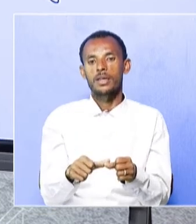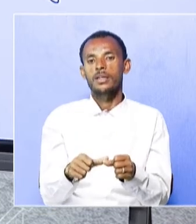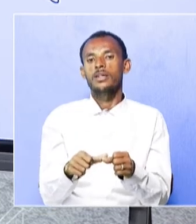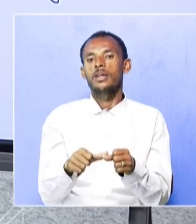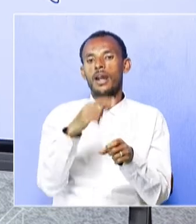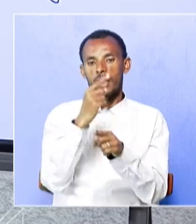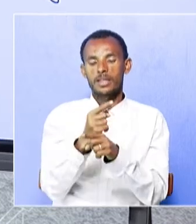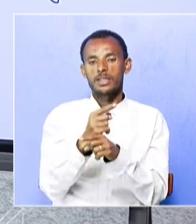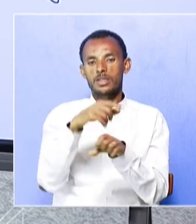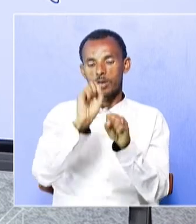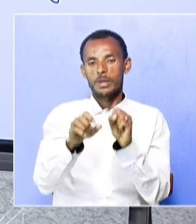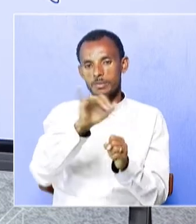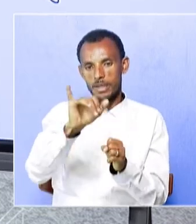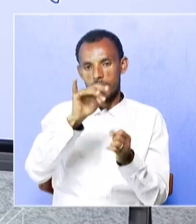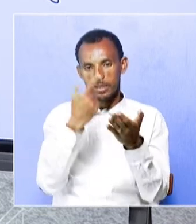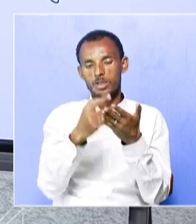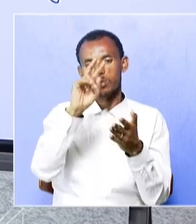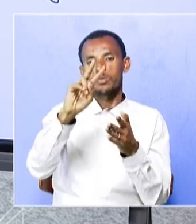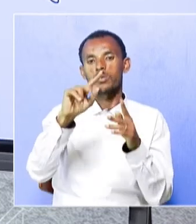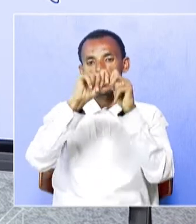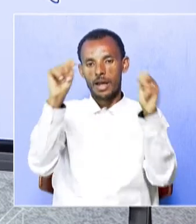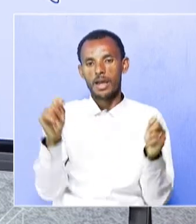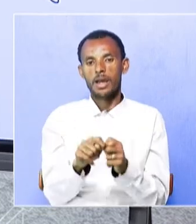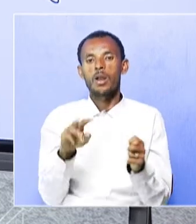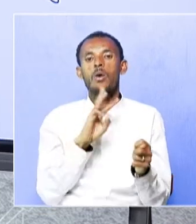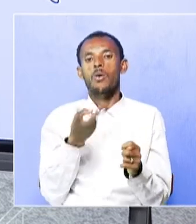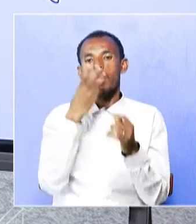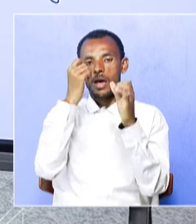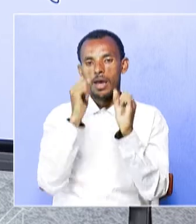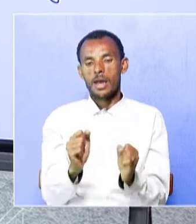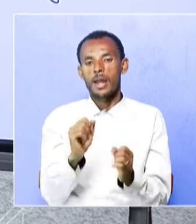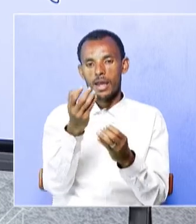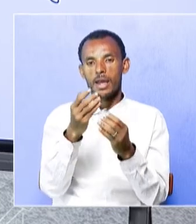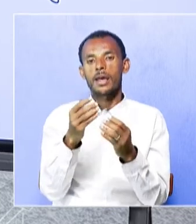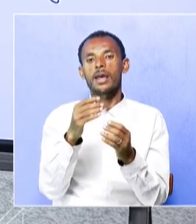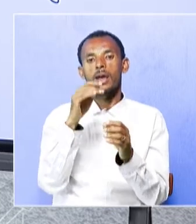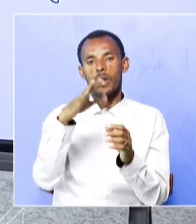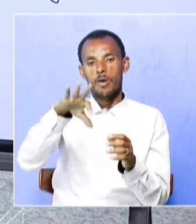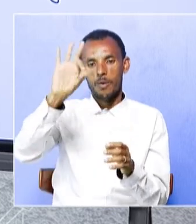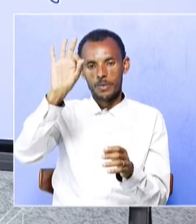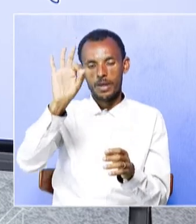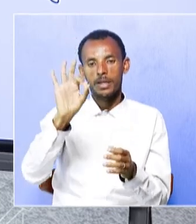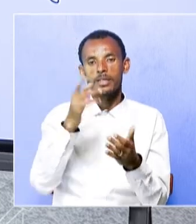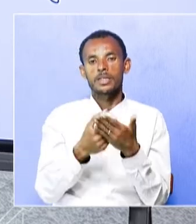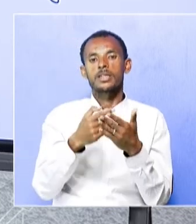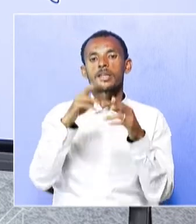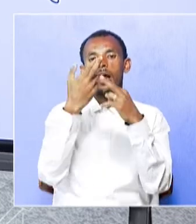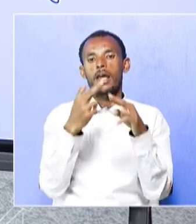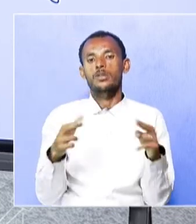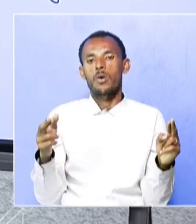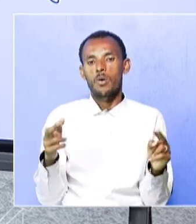So by similarity of these two triangles, we can extract or obtain these